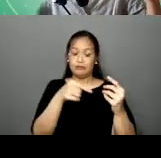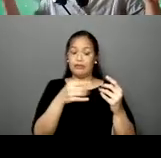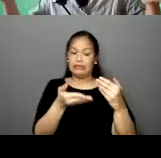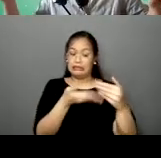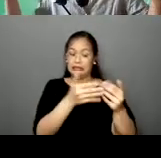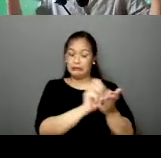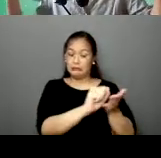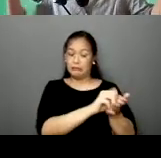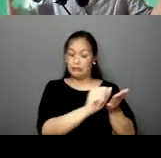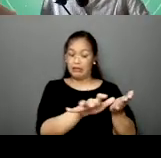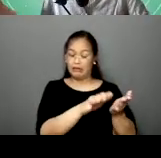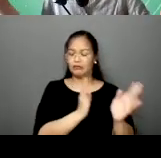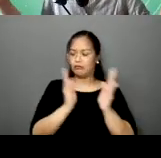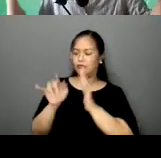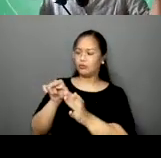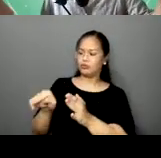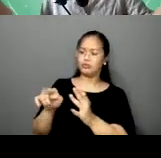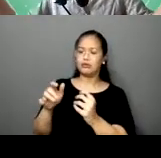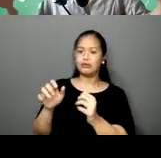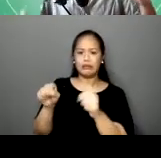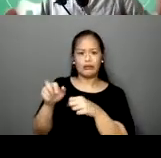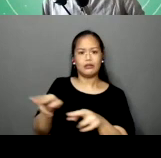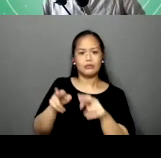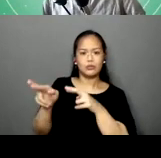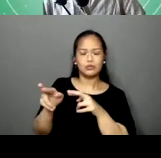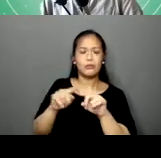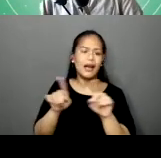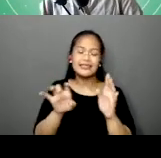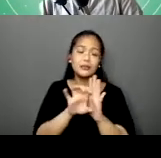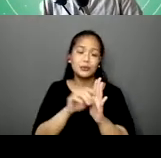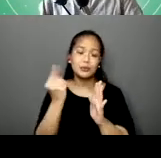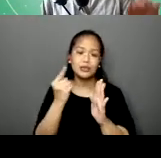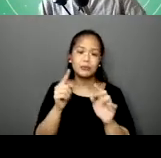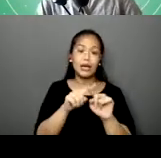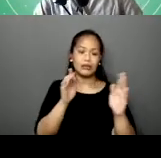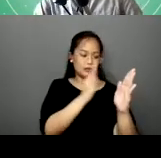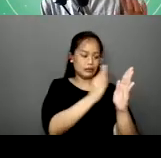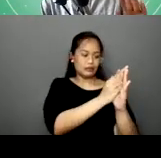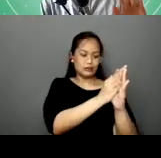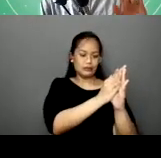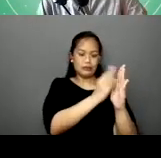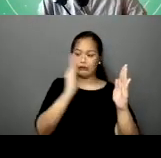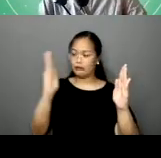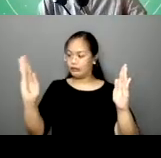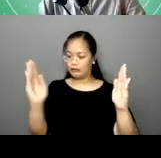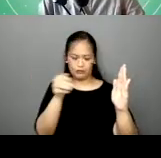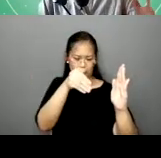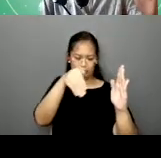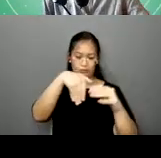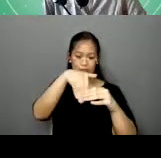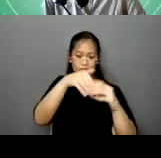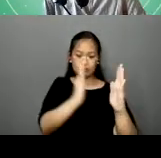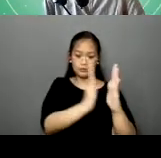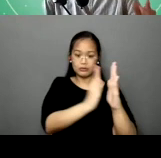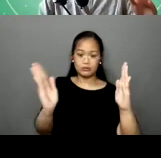because it's reusable. But these ideas are just examples, and there's many things in between. When we look at the examples after the break, we'll